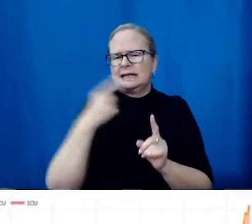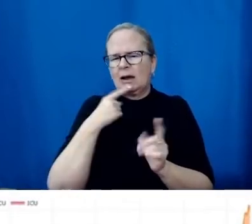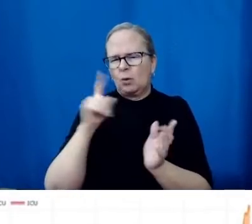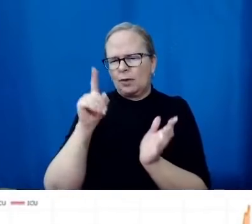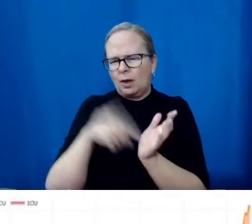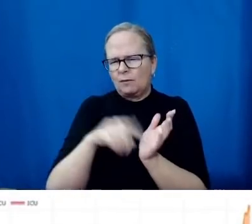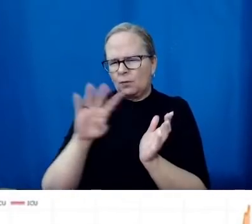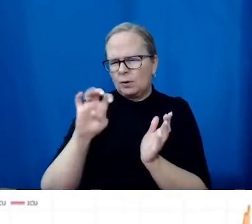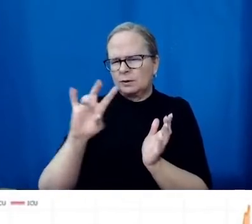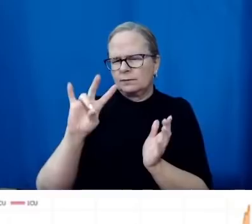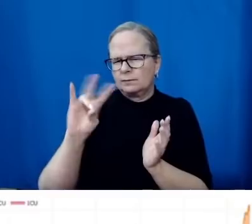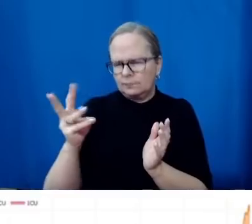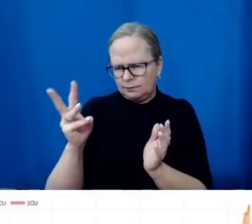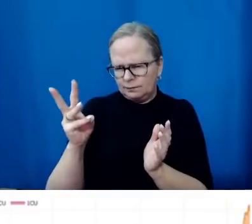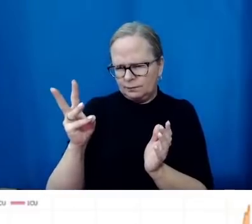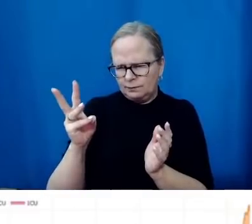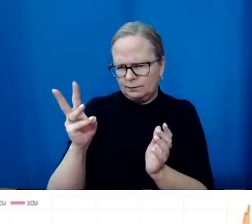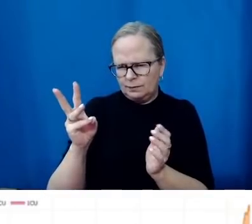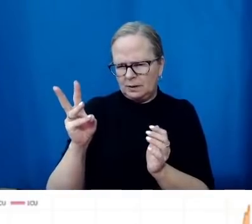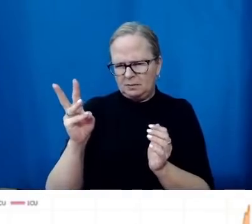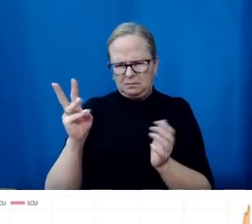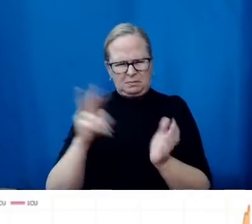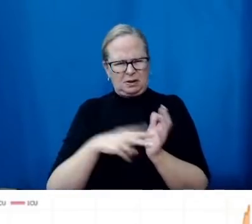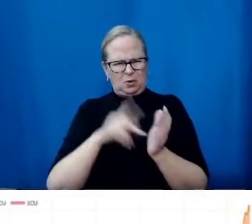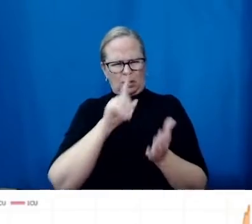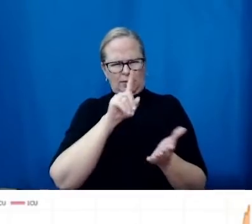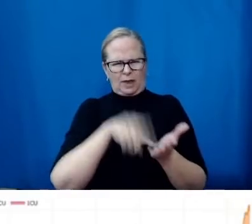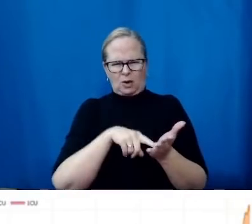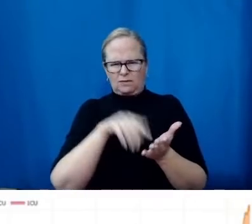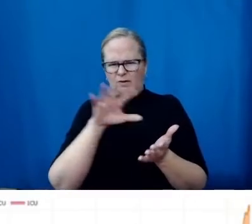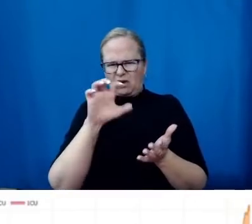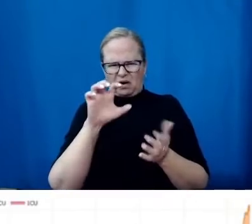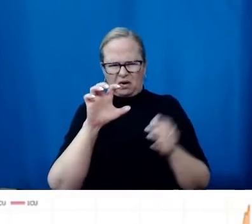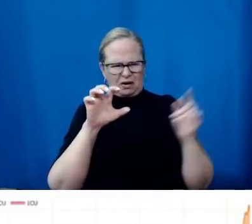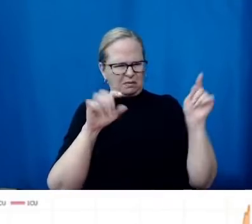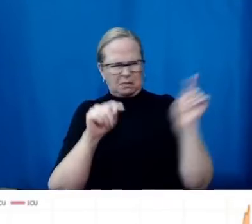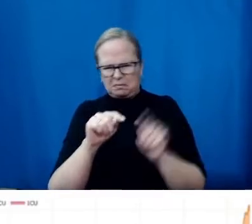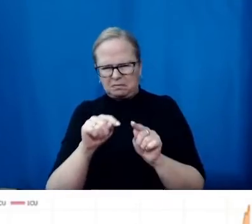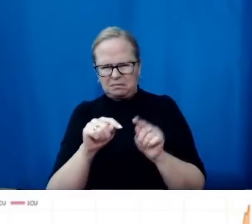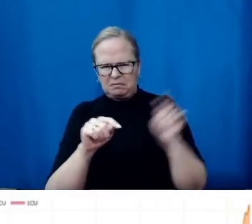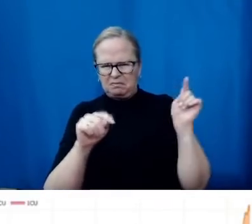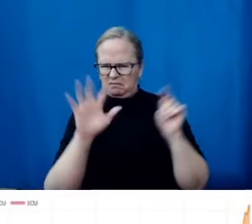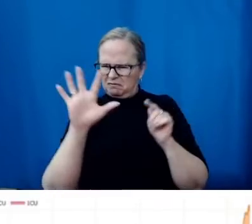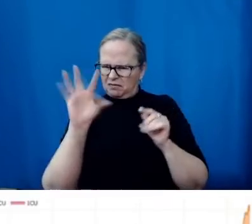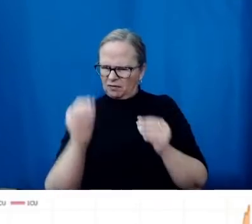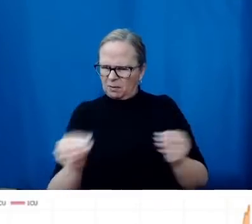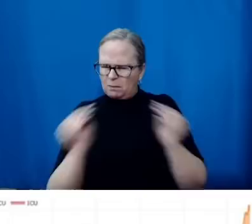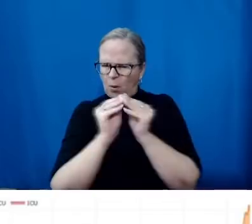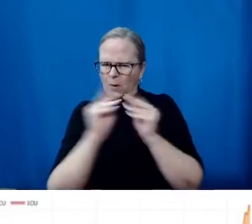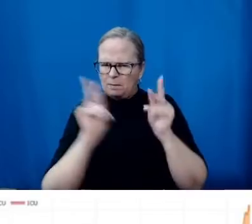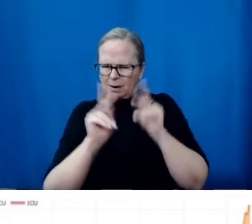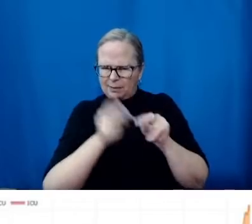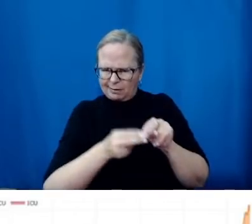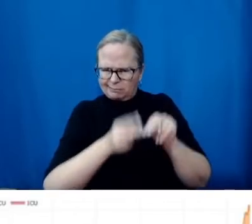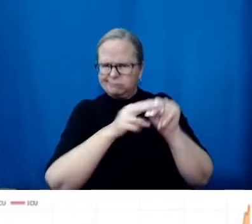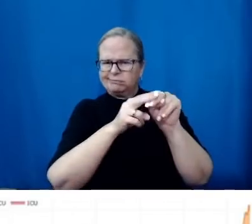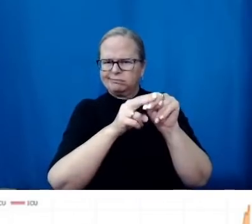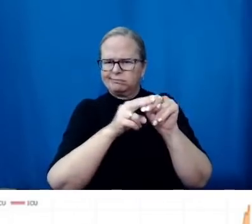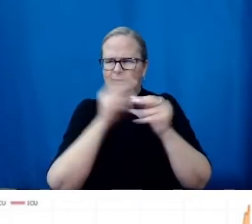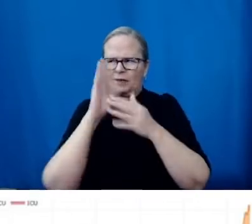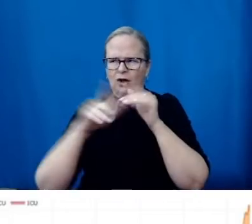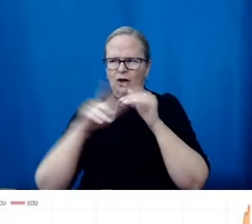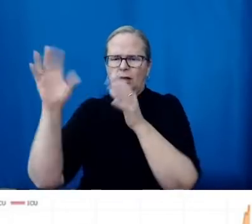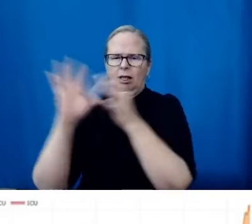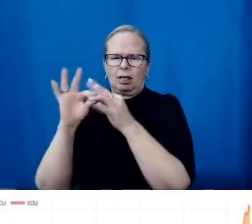as 1476. So you can see how big a change that is. It's been like a 50. And generally when I'm looking back over